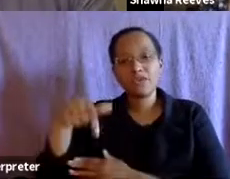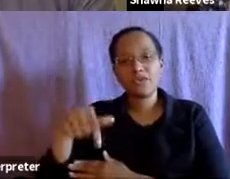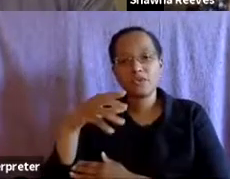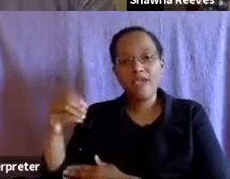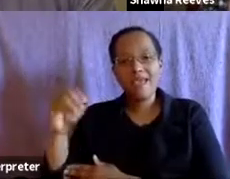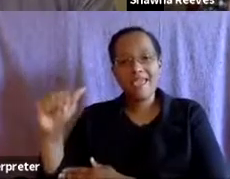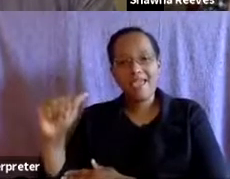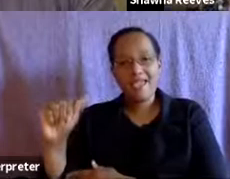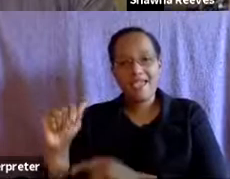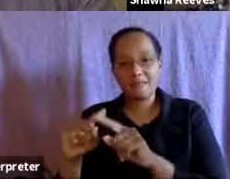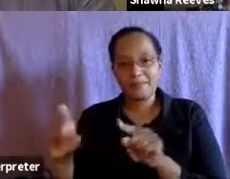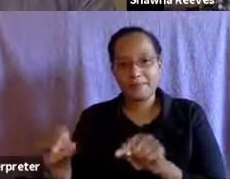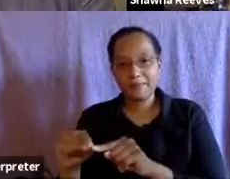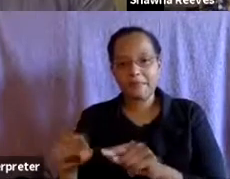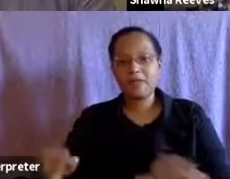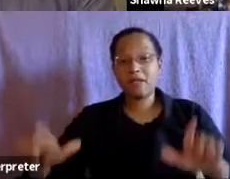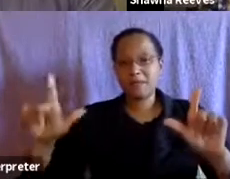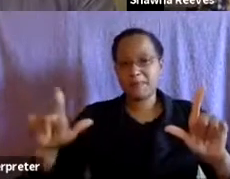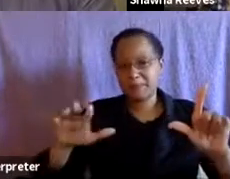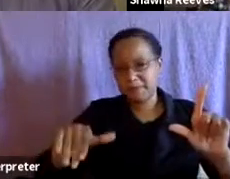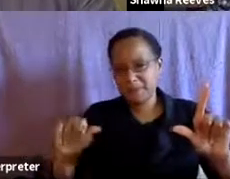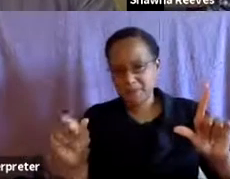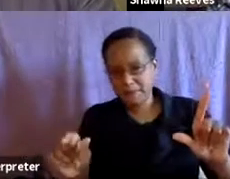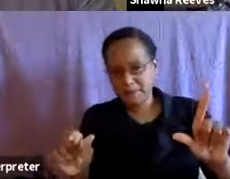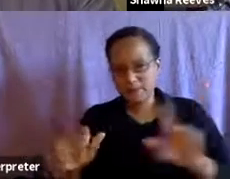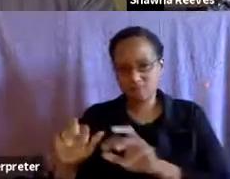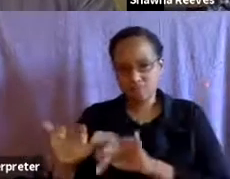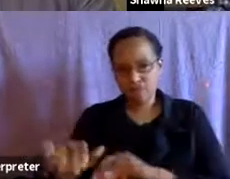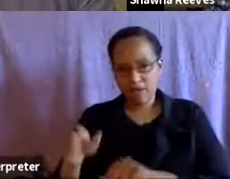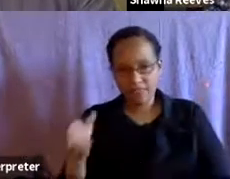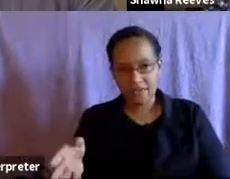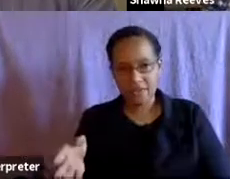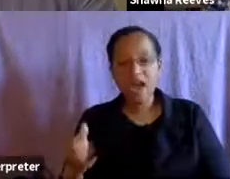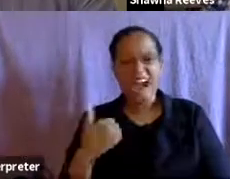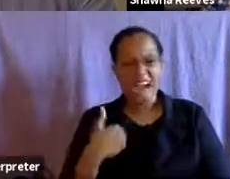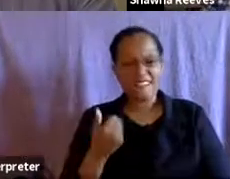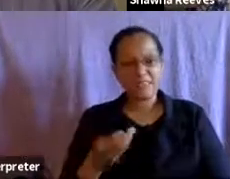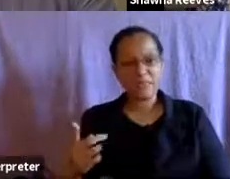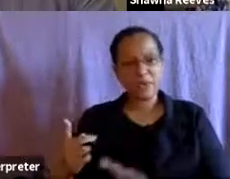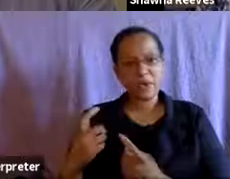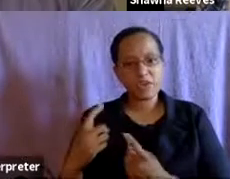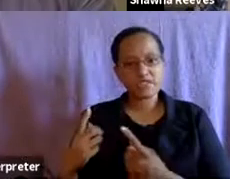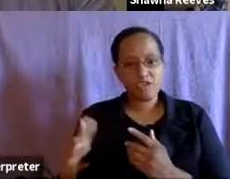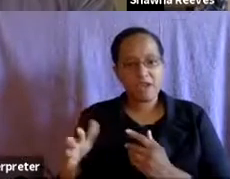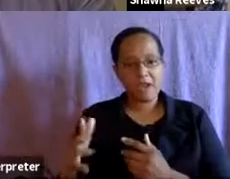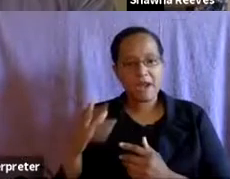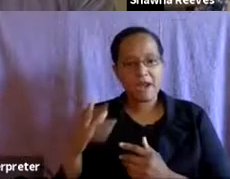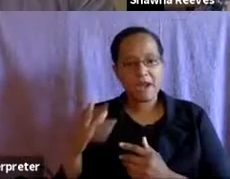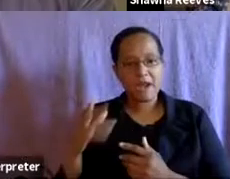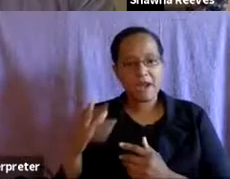my forte, so Tamari's going to do it. If anyone has questions, please submit them in the question and answer